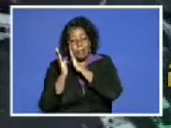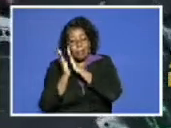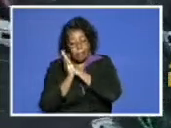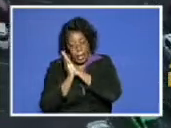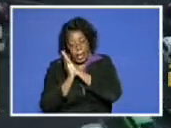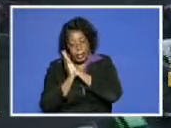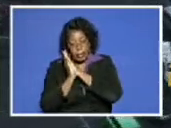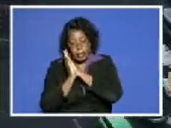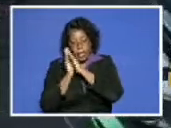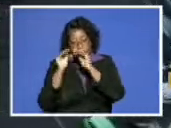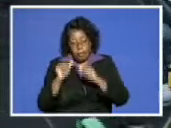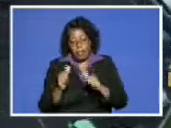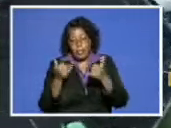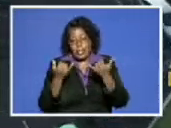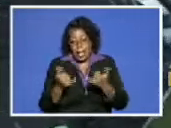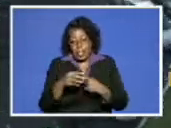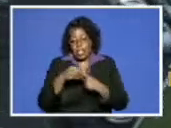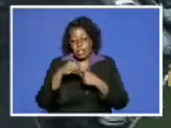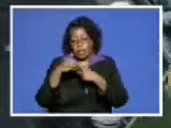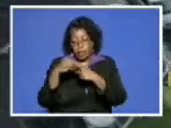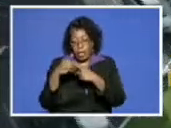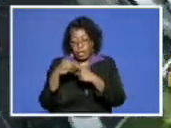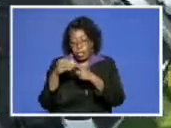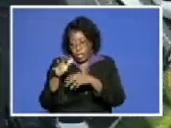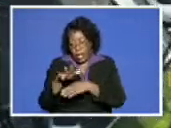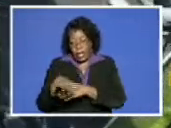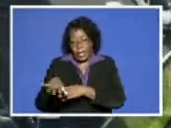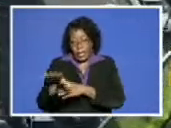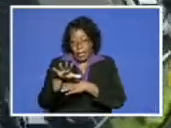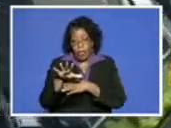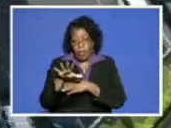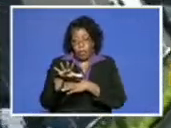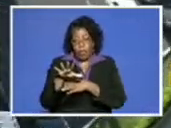available now. That's in the special pathogen area. That was the